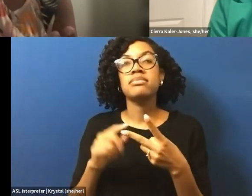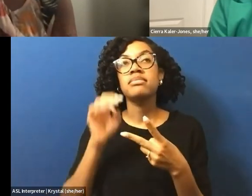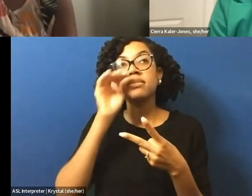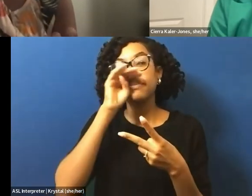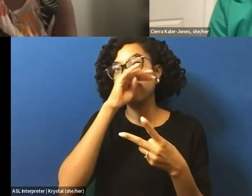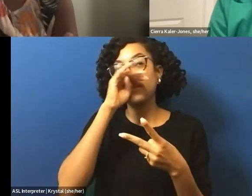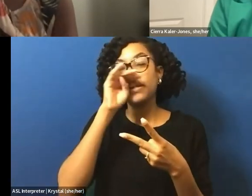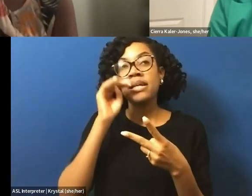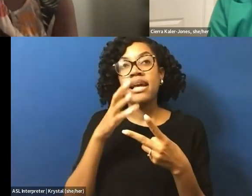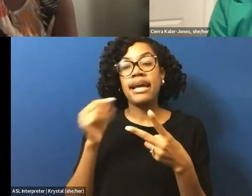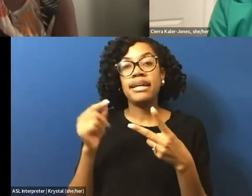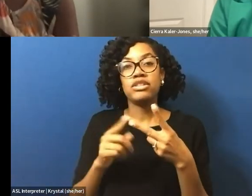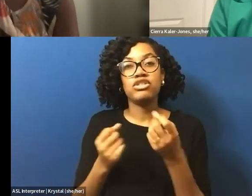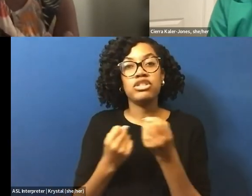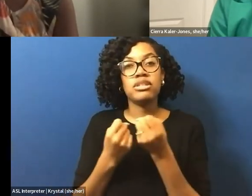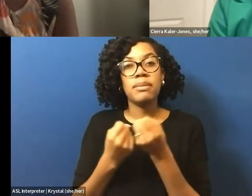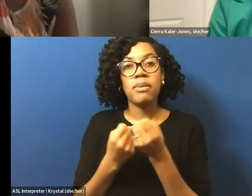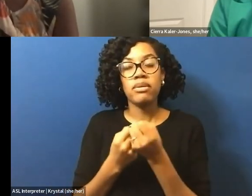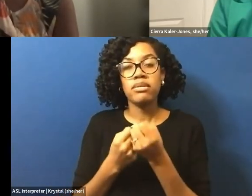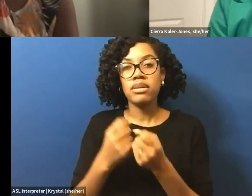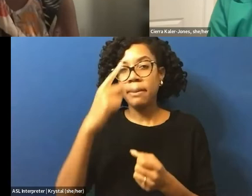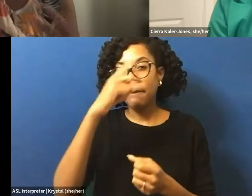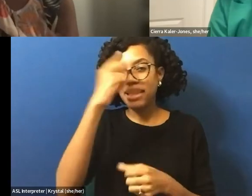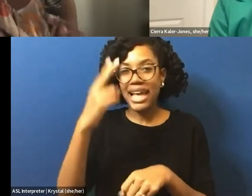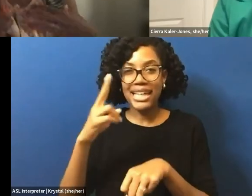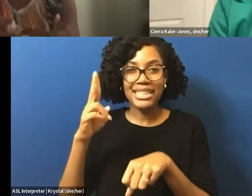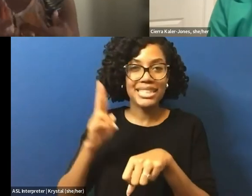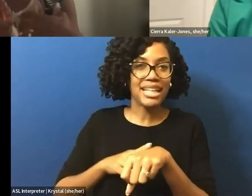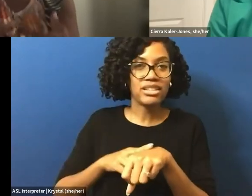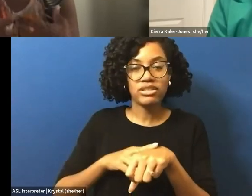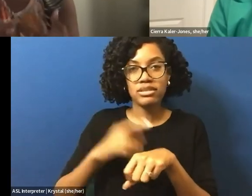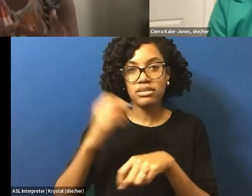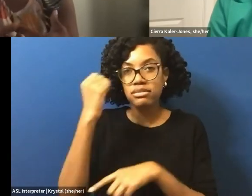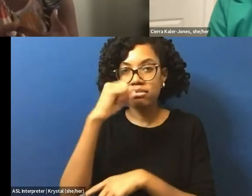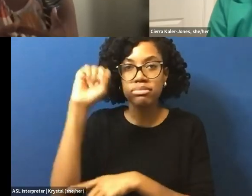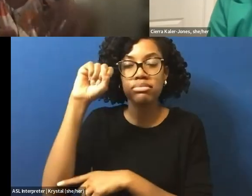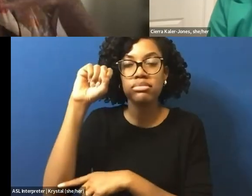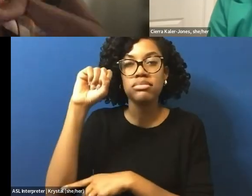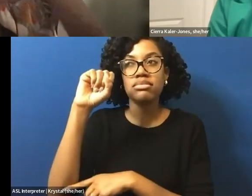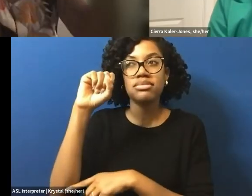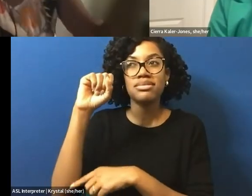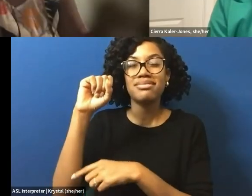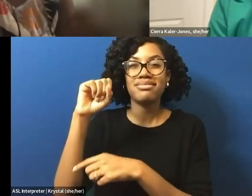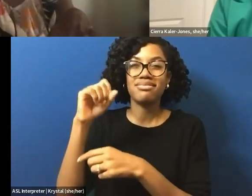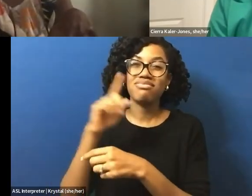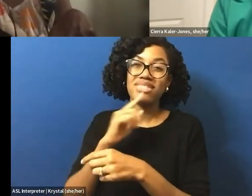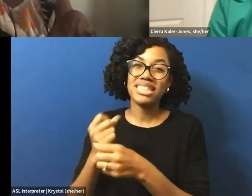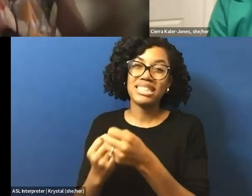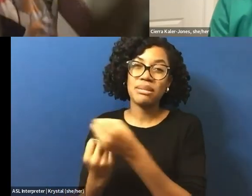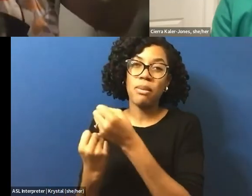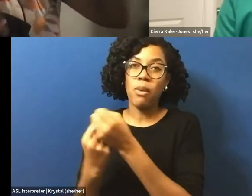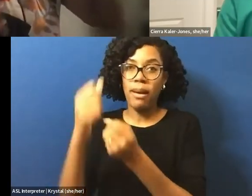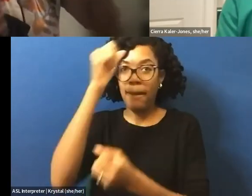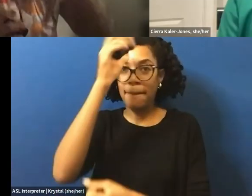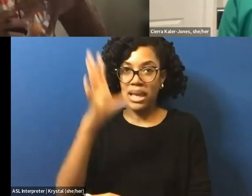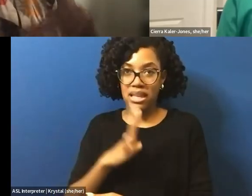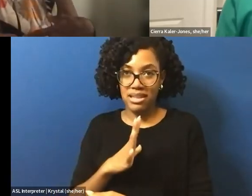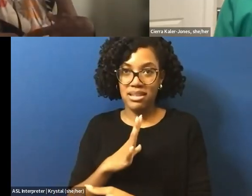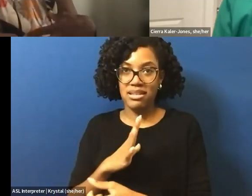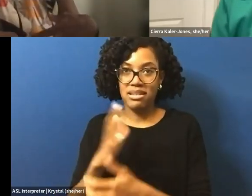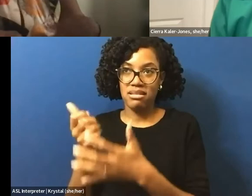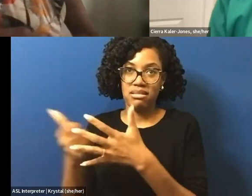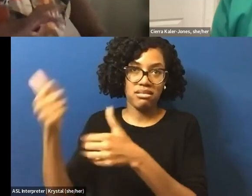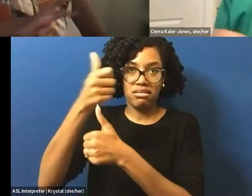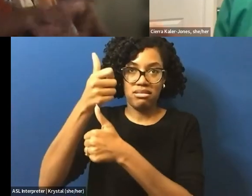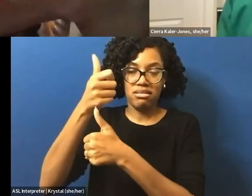this kind of very masculinist Black nationalist ideal, even as she herself was flouting all of that, right? Like, it didn't apply to